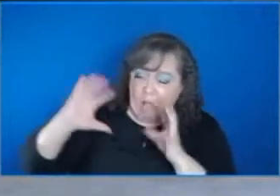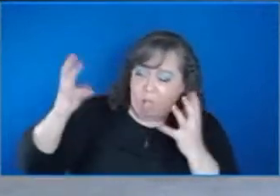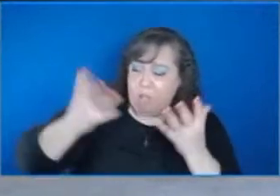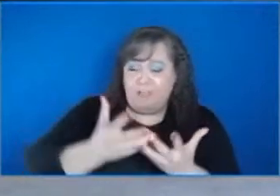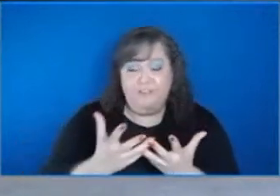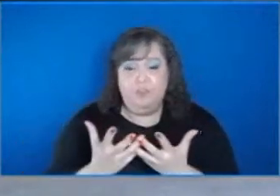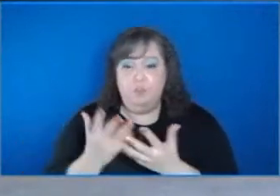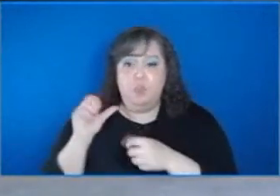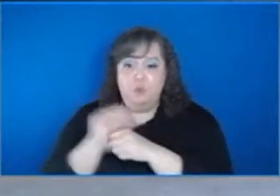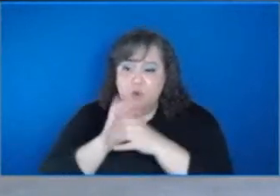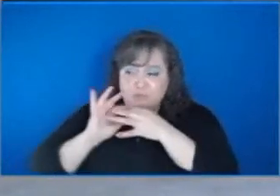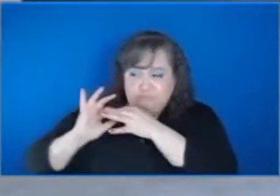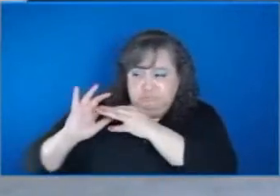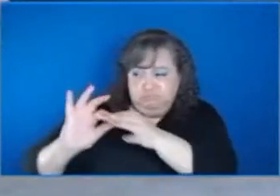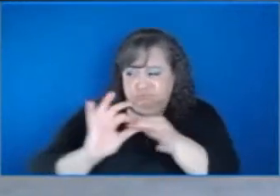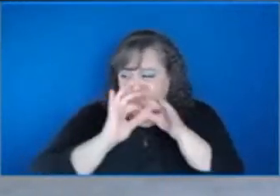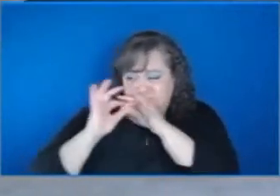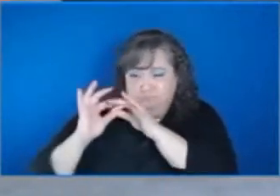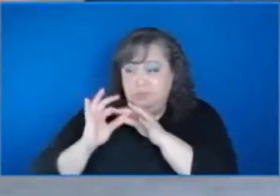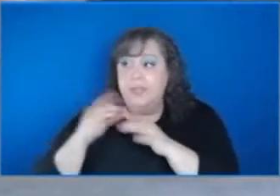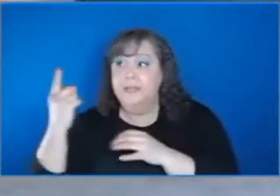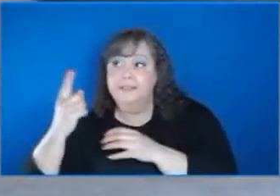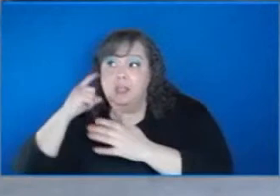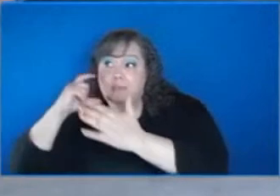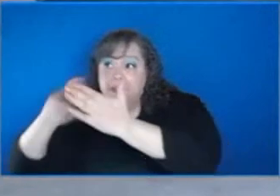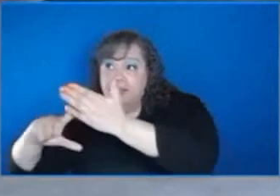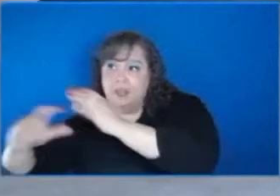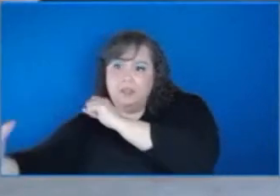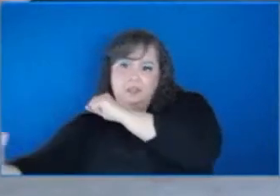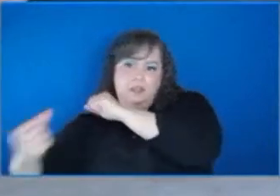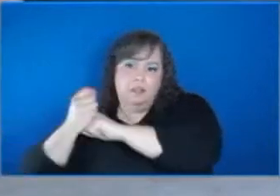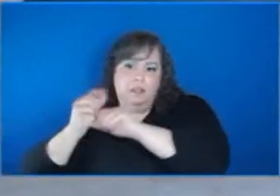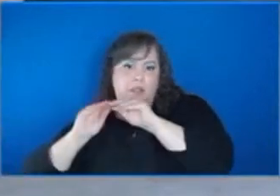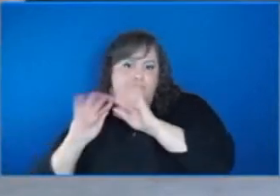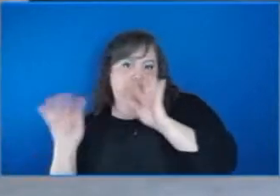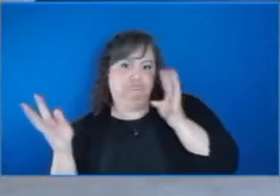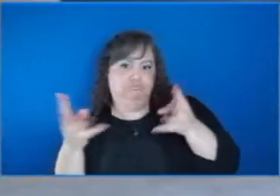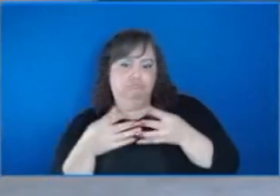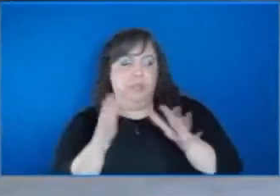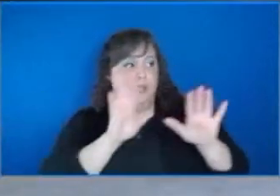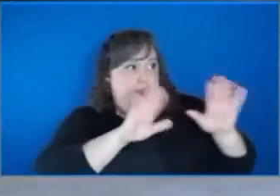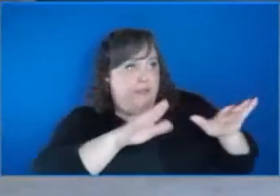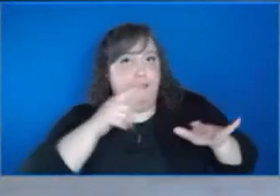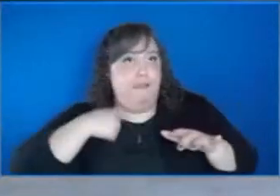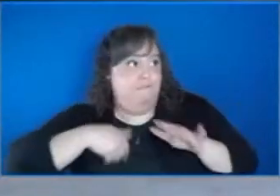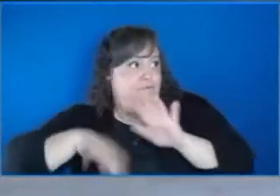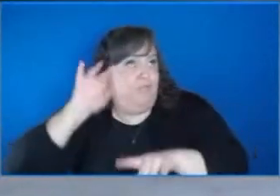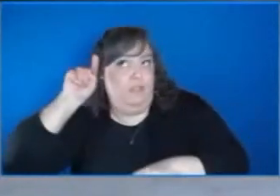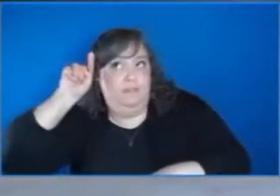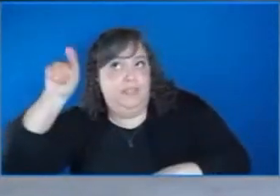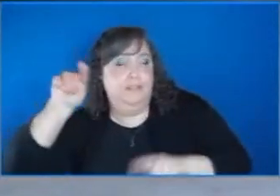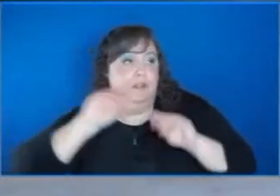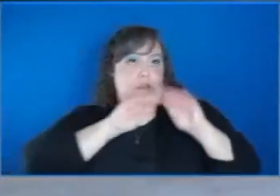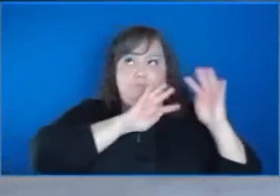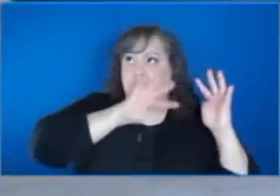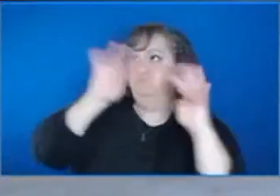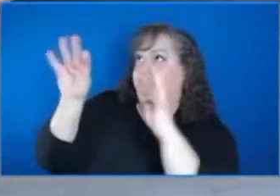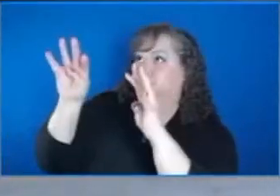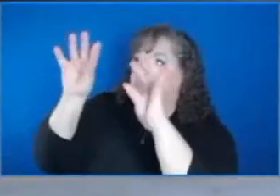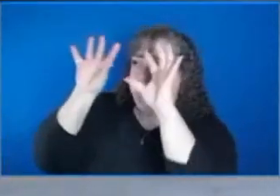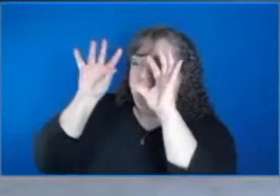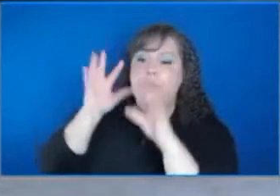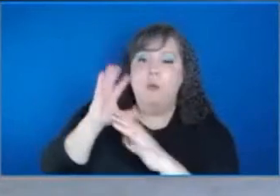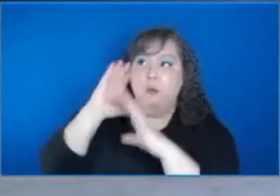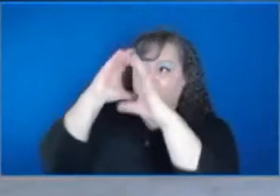observations. Someone detects an asteroid and they send a signal out to everybody that says, hey, I found this asteroid, and everybody points their telescope and says, let